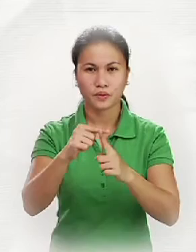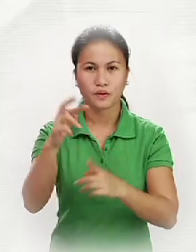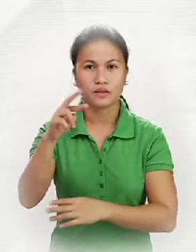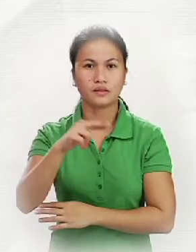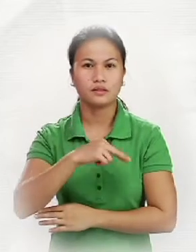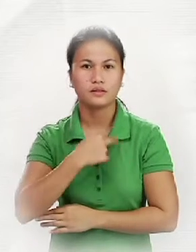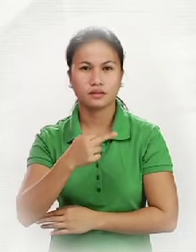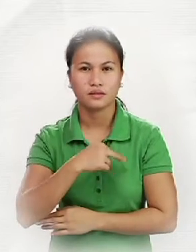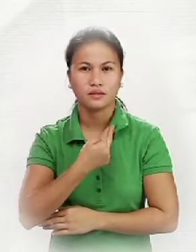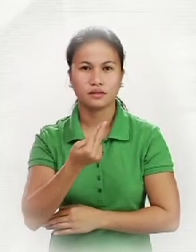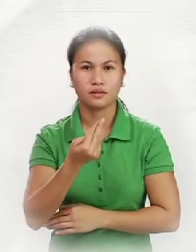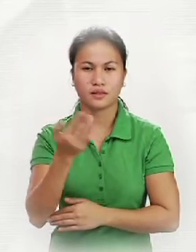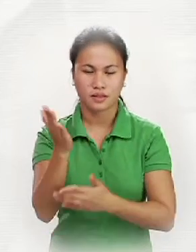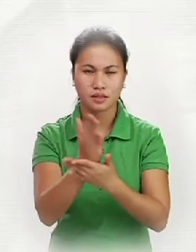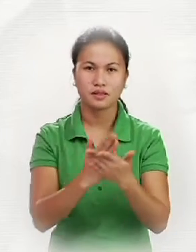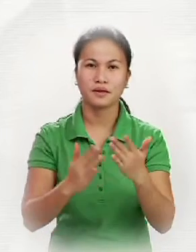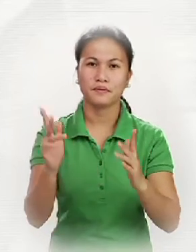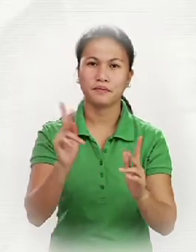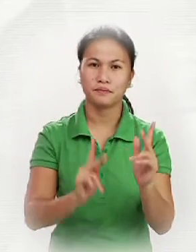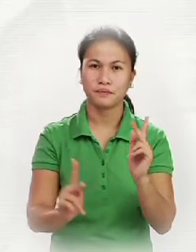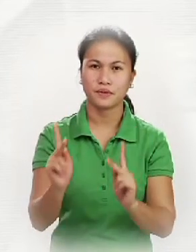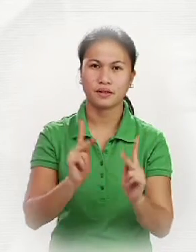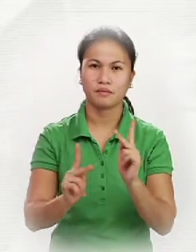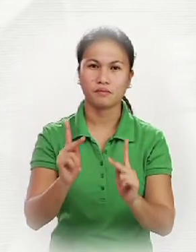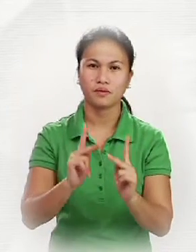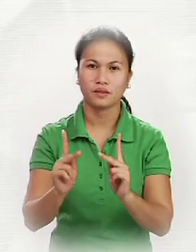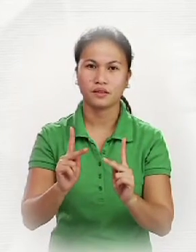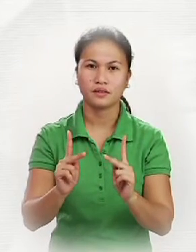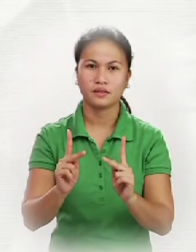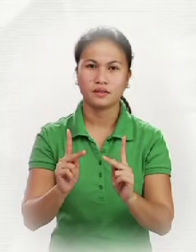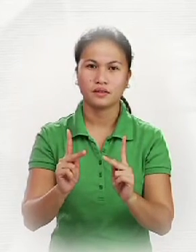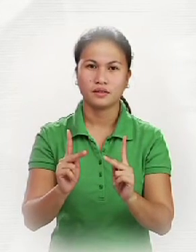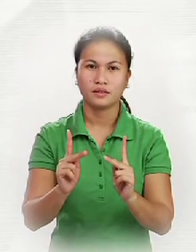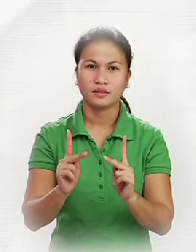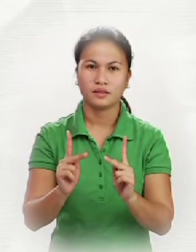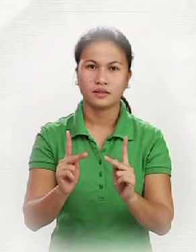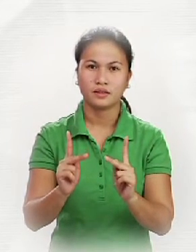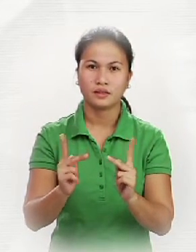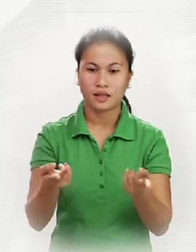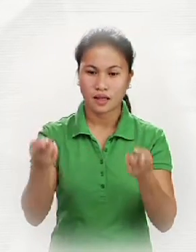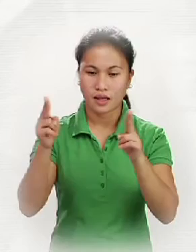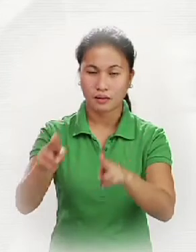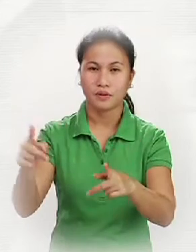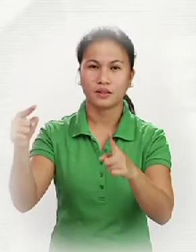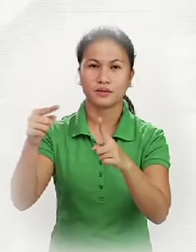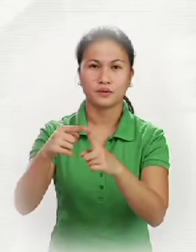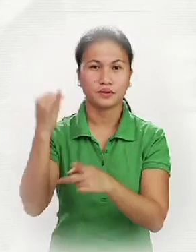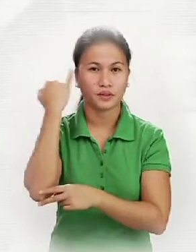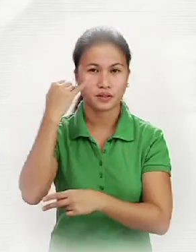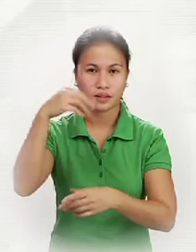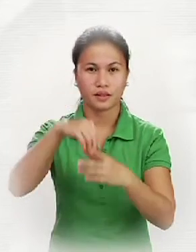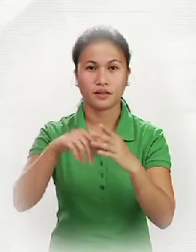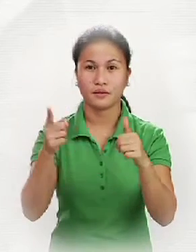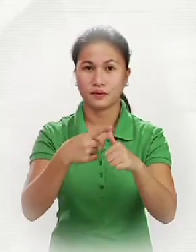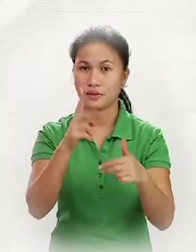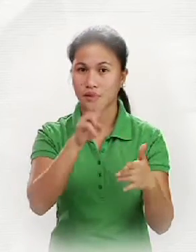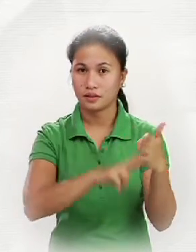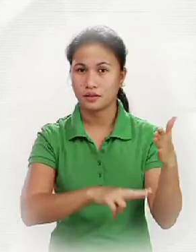reaction that some people rendered to Jeremiah in the first reading.